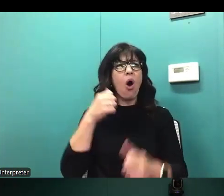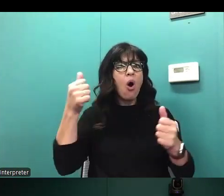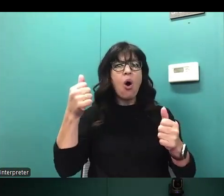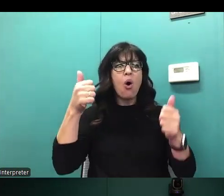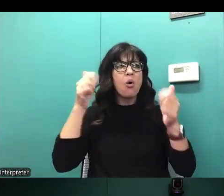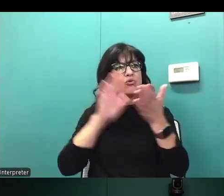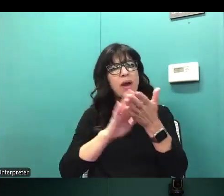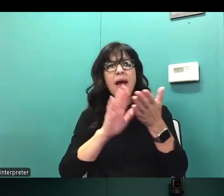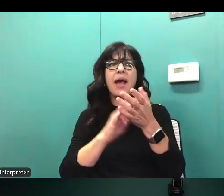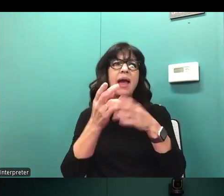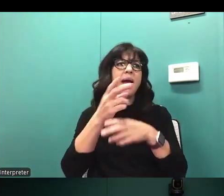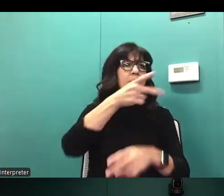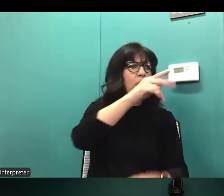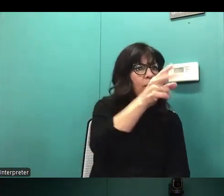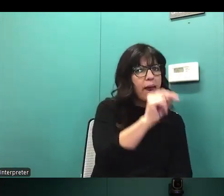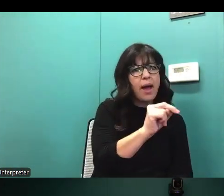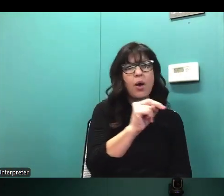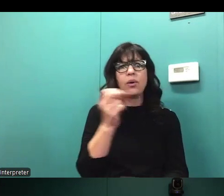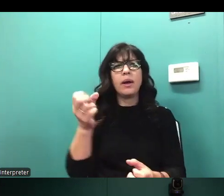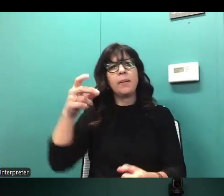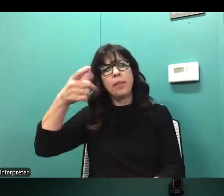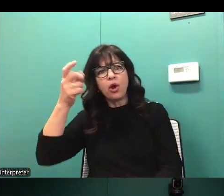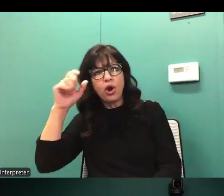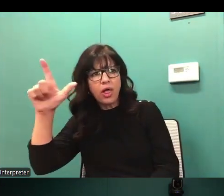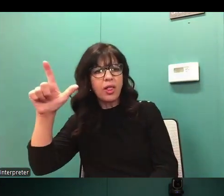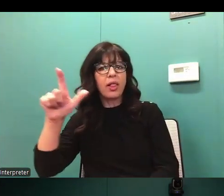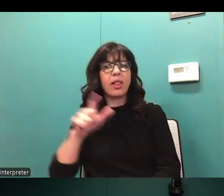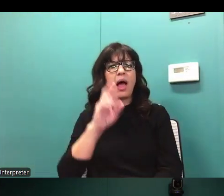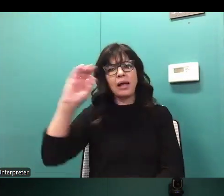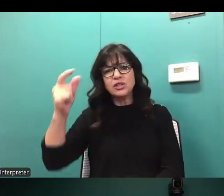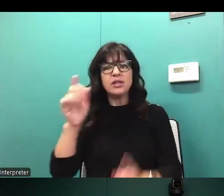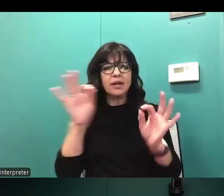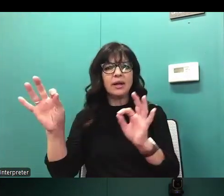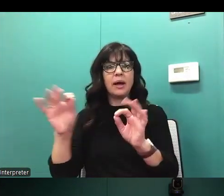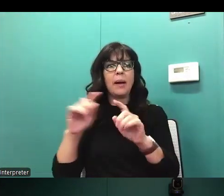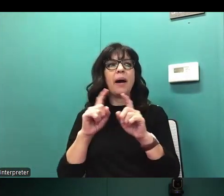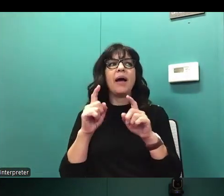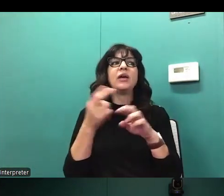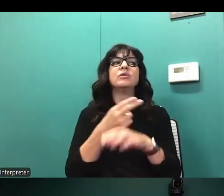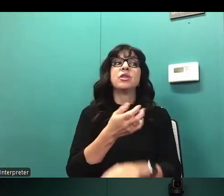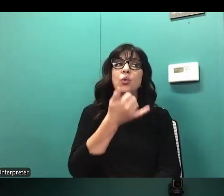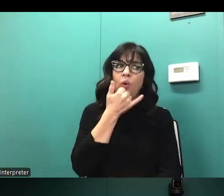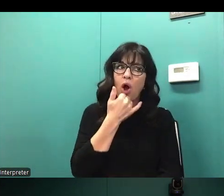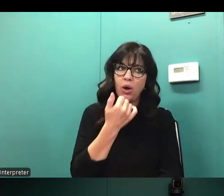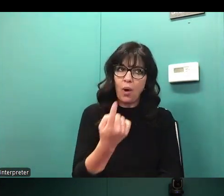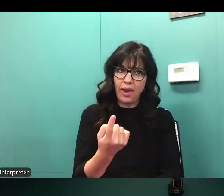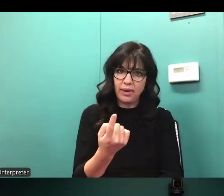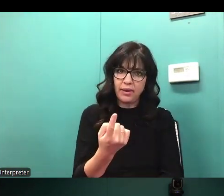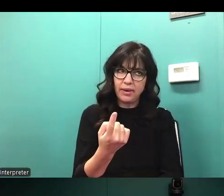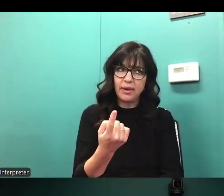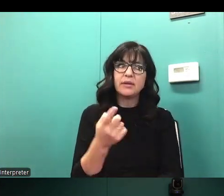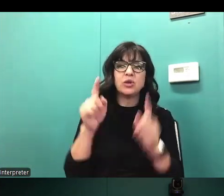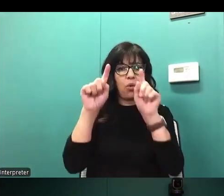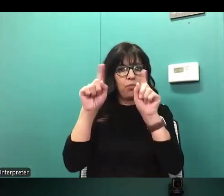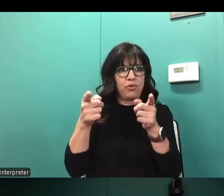using a pronoun and they're using plurals and an ing, but they use the wrong pronoun. So you put it in